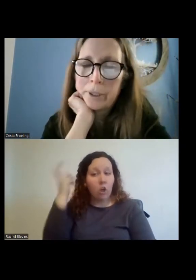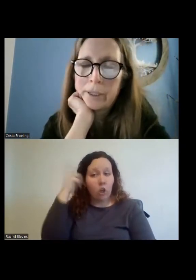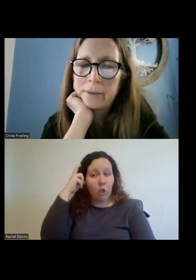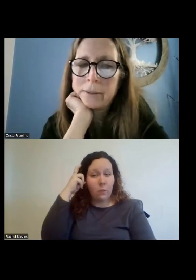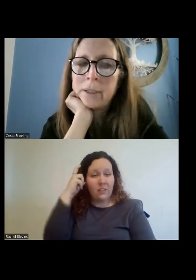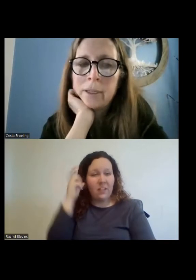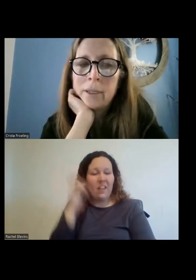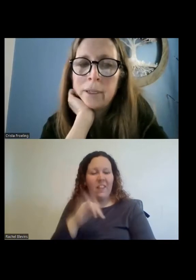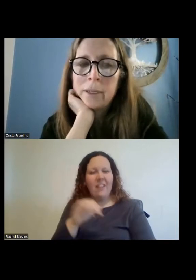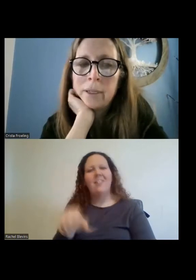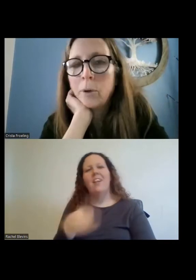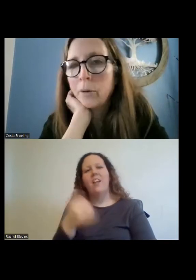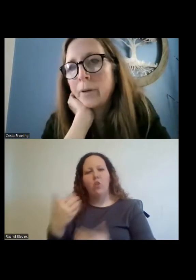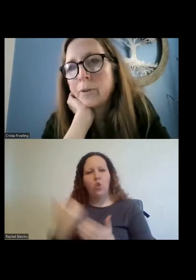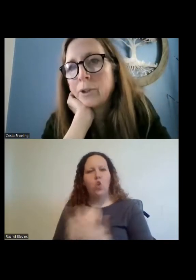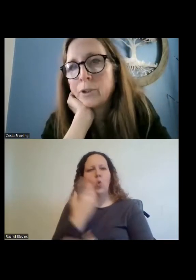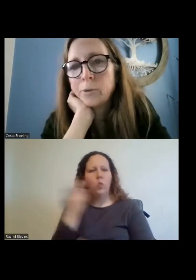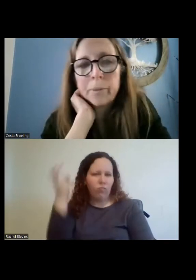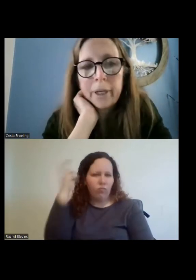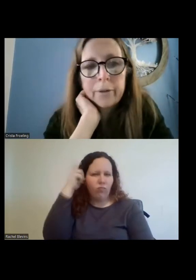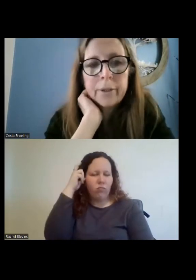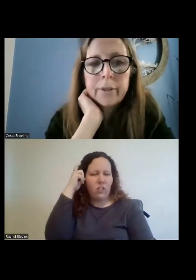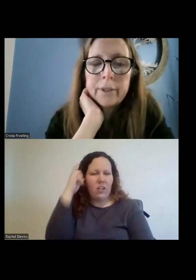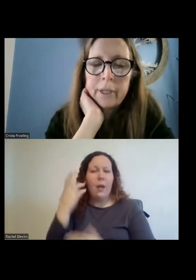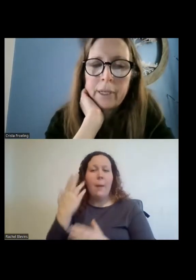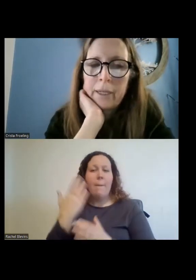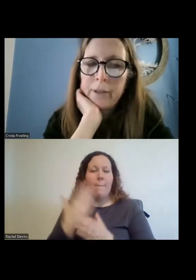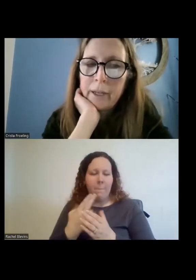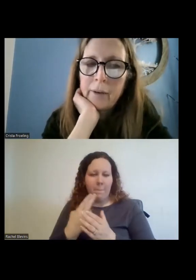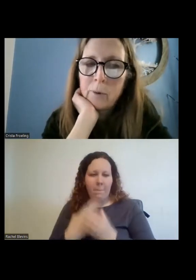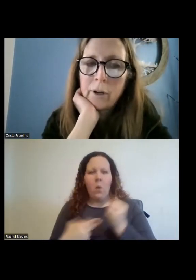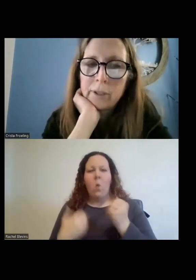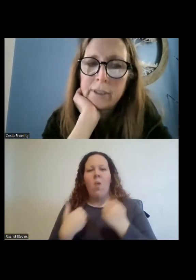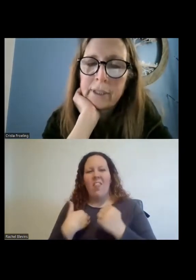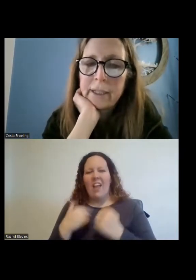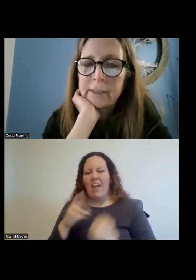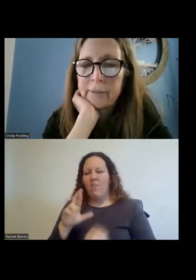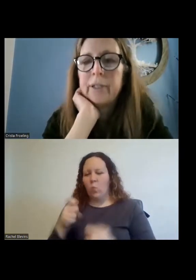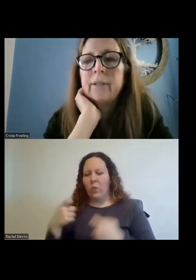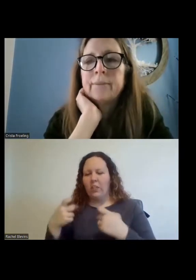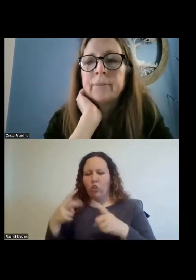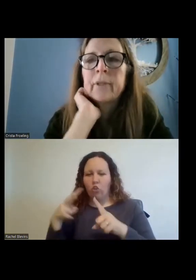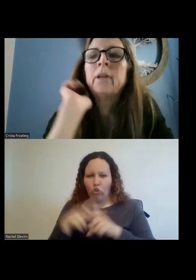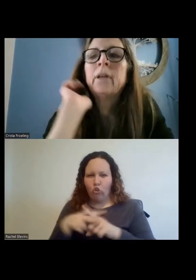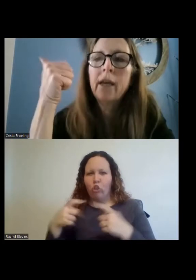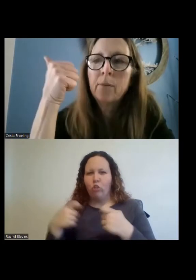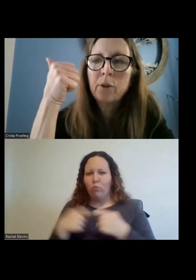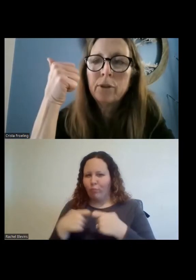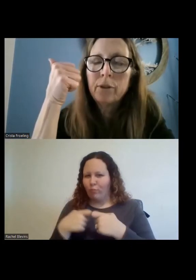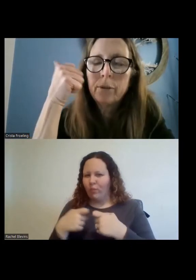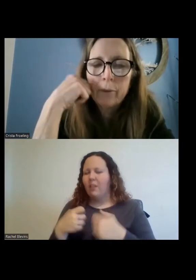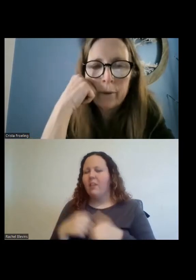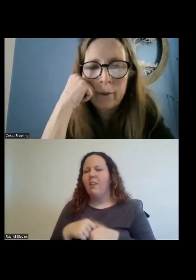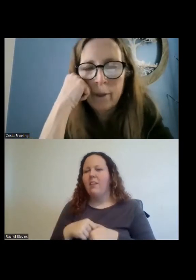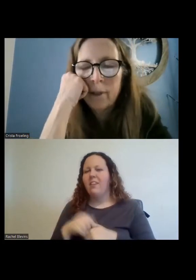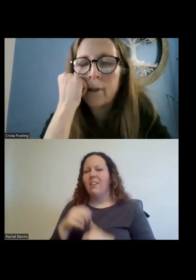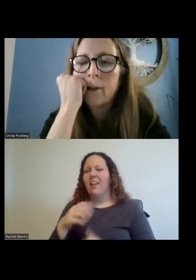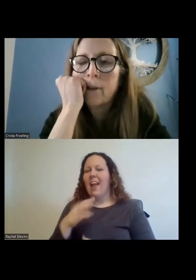cochlear implants. They both have rechargeable batteries and they have wireless connectivity. Yay,